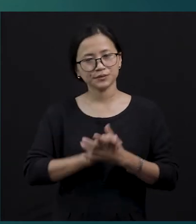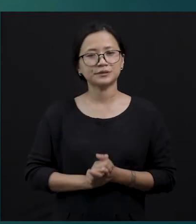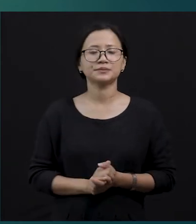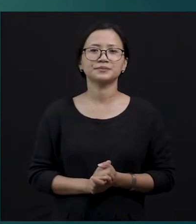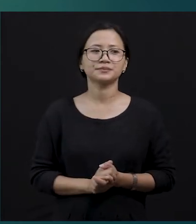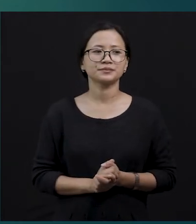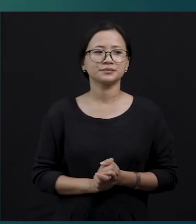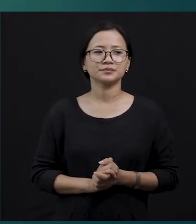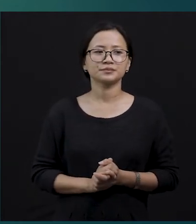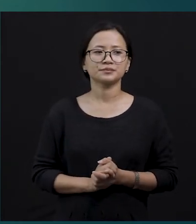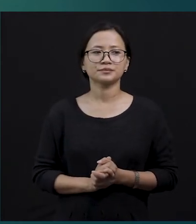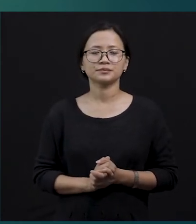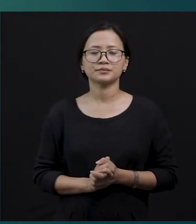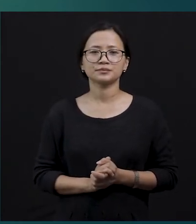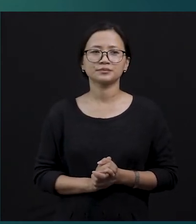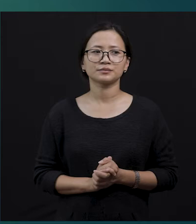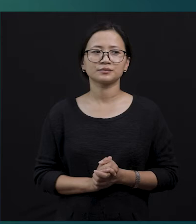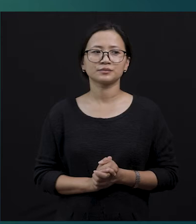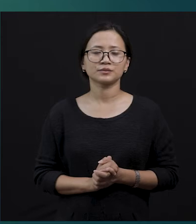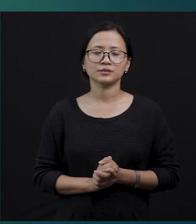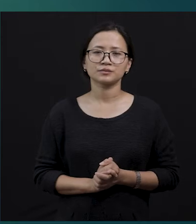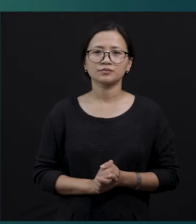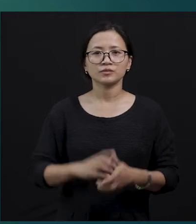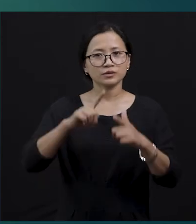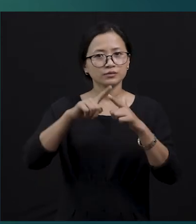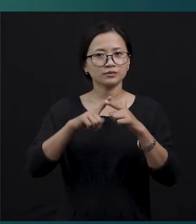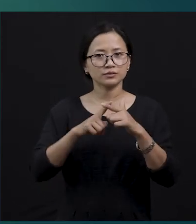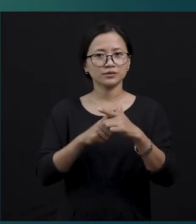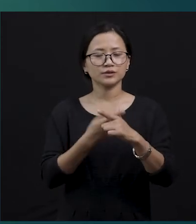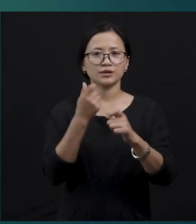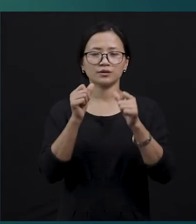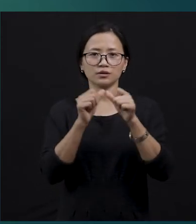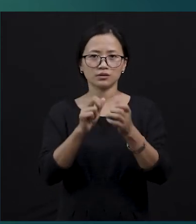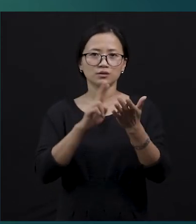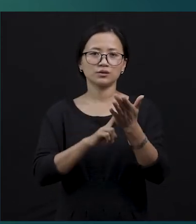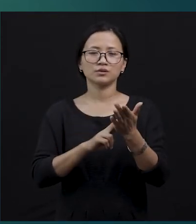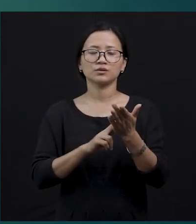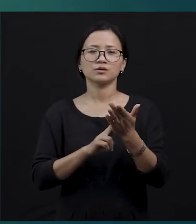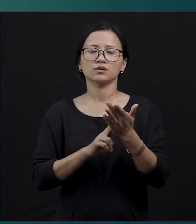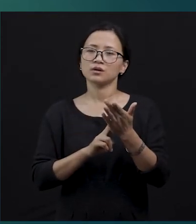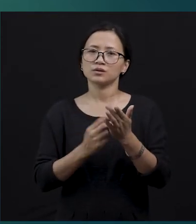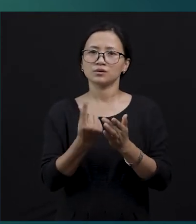right? Then, let's read the spelling together. It is